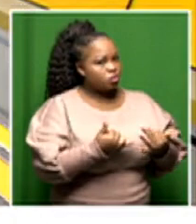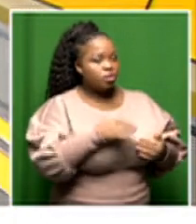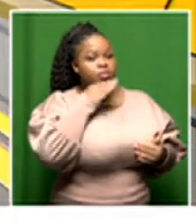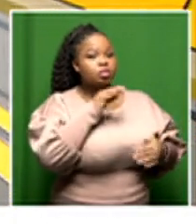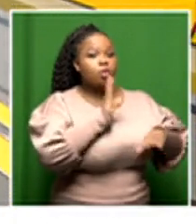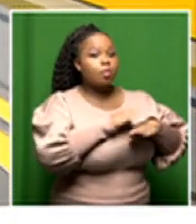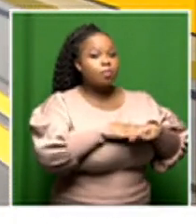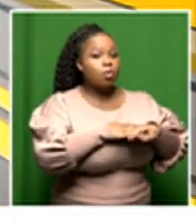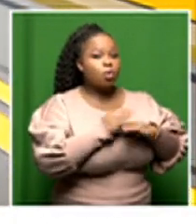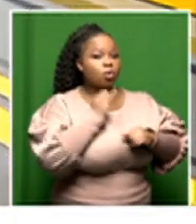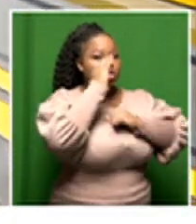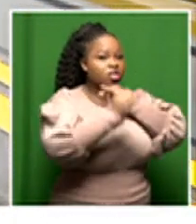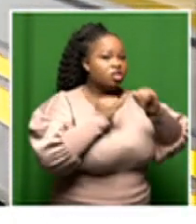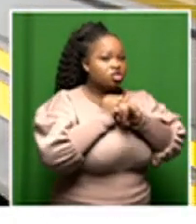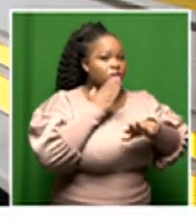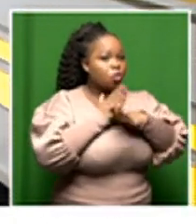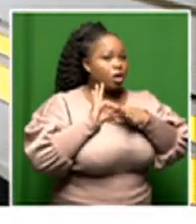missions closing in the next financial year?